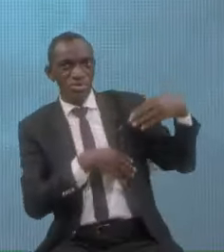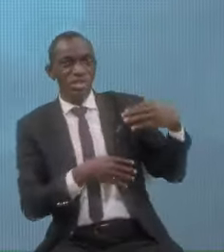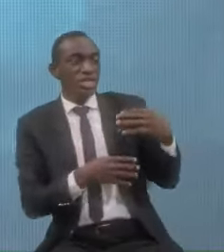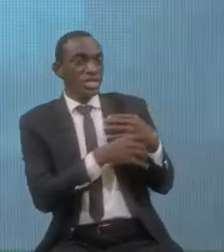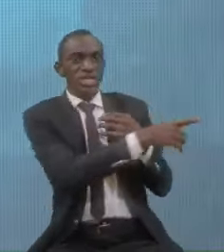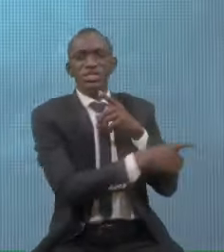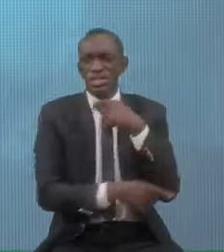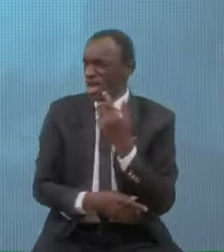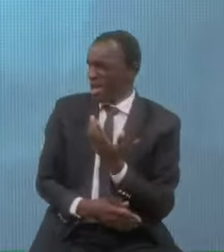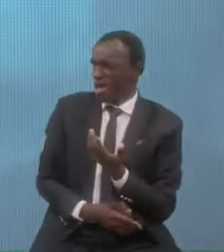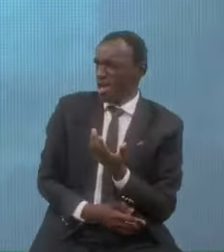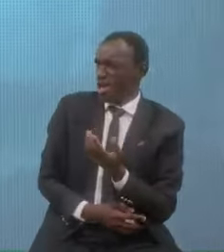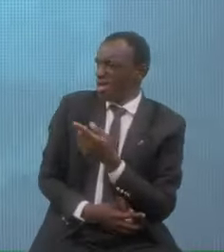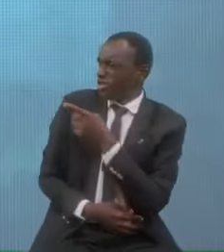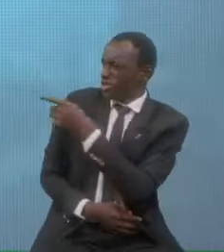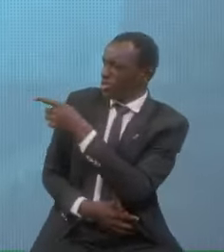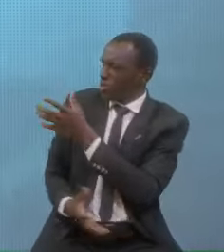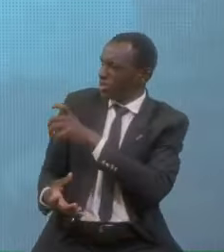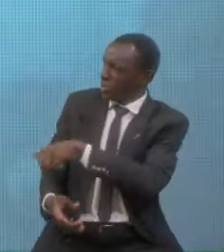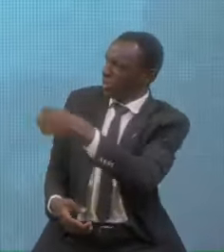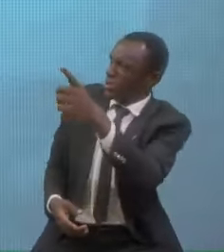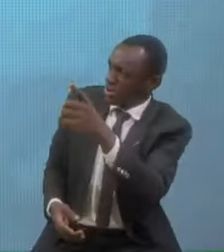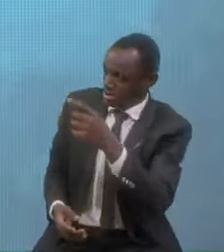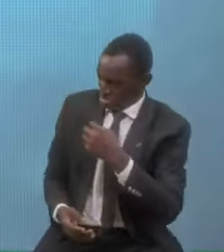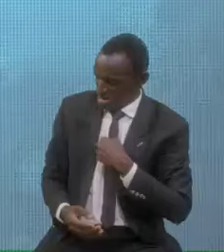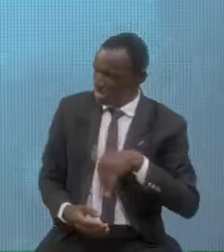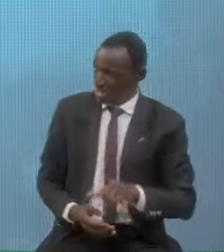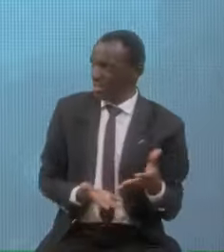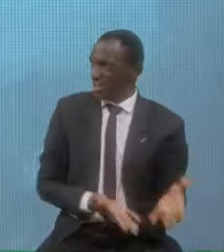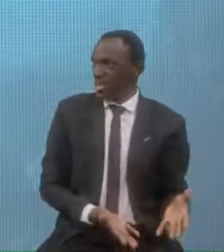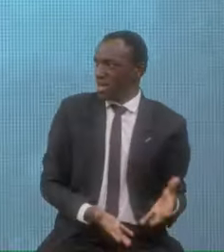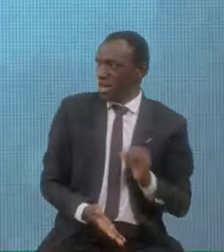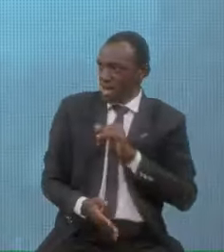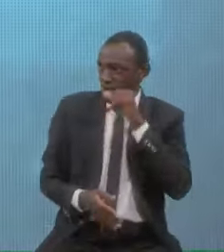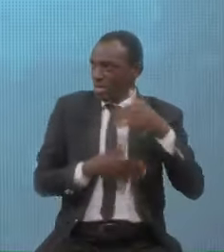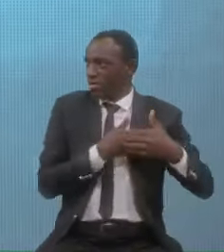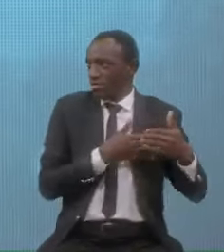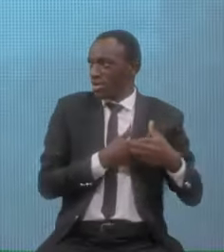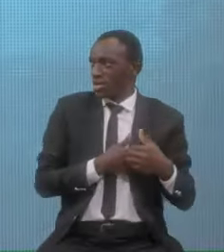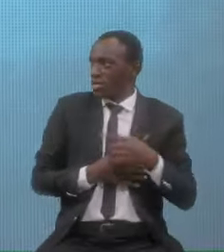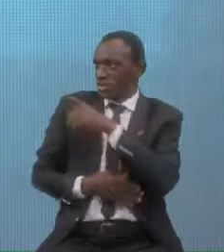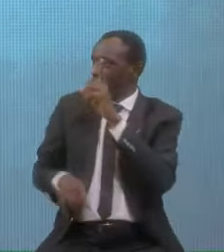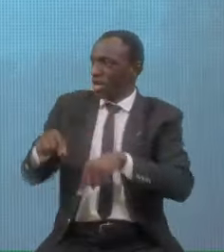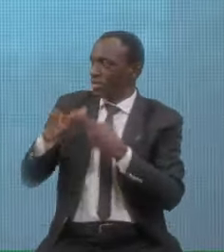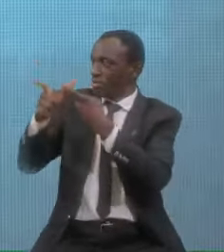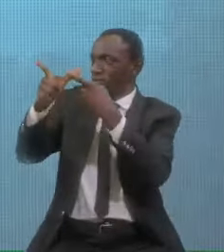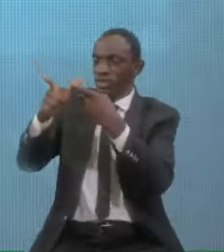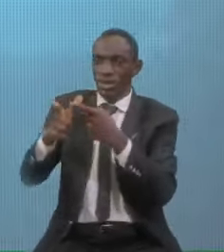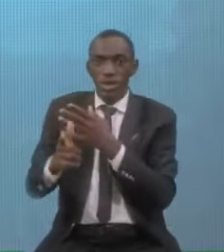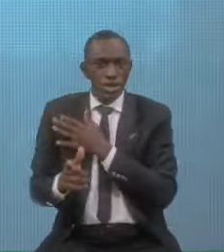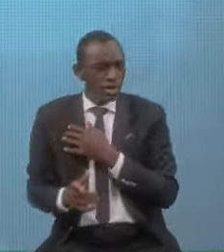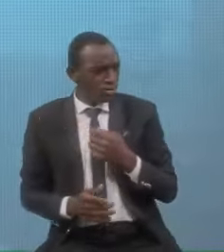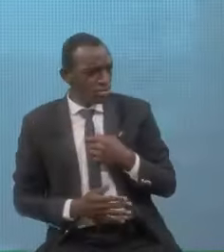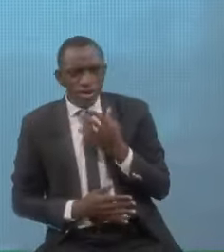go ahead, I'm still here behind. And you realize what is happening. And you